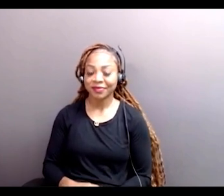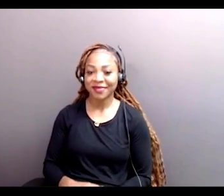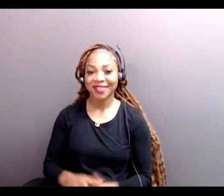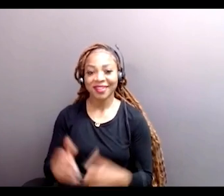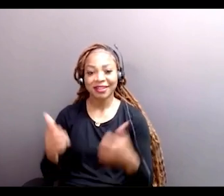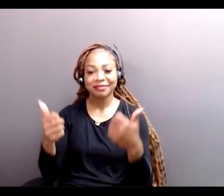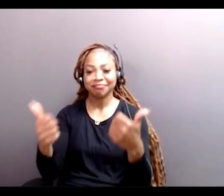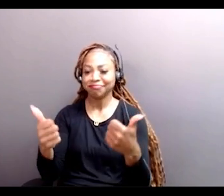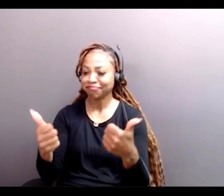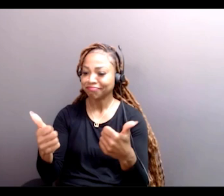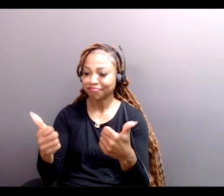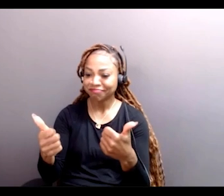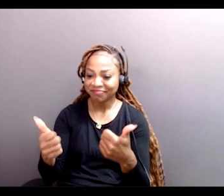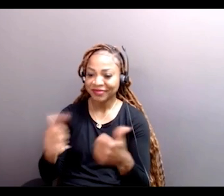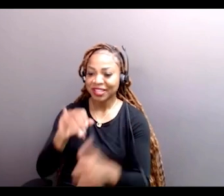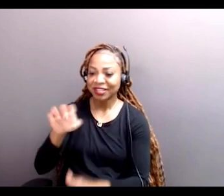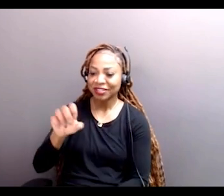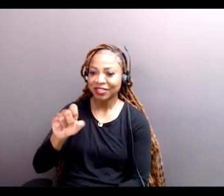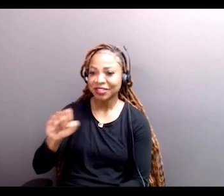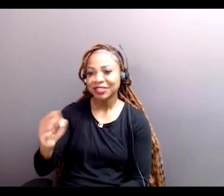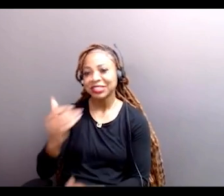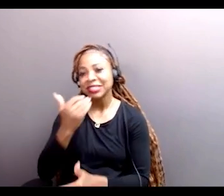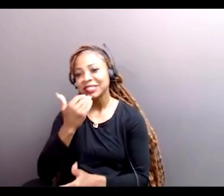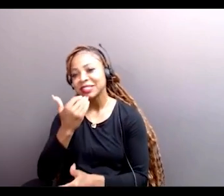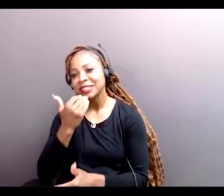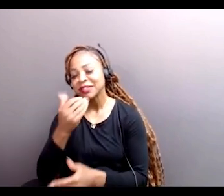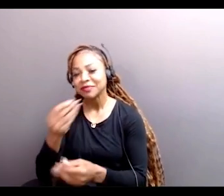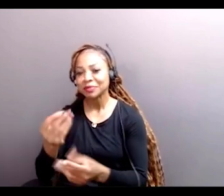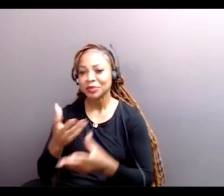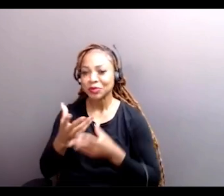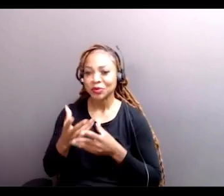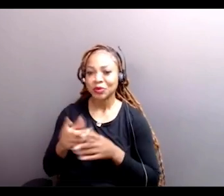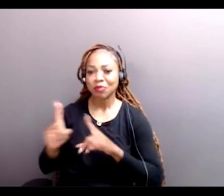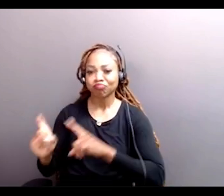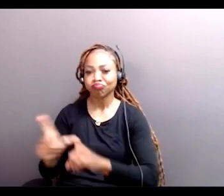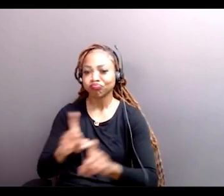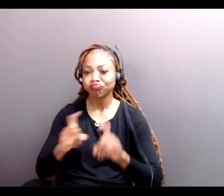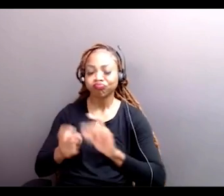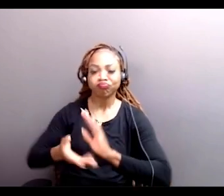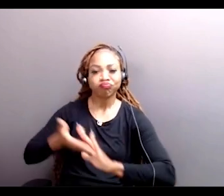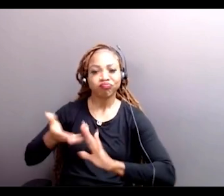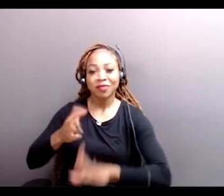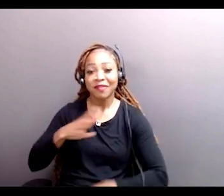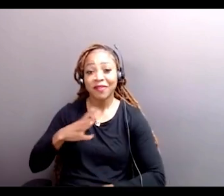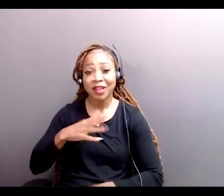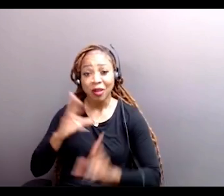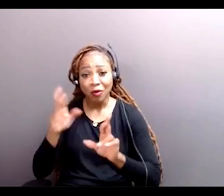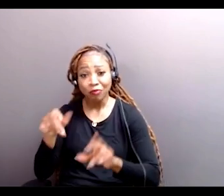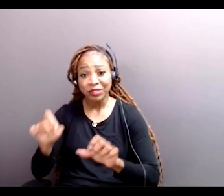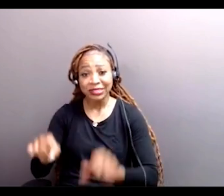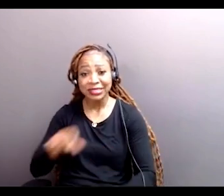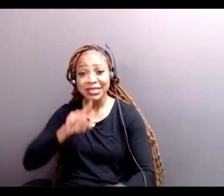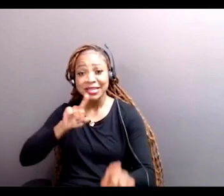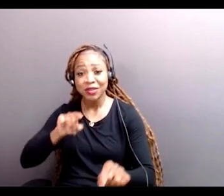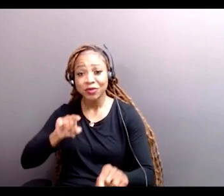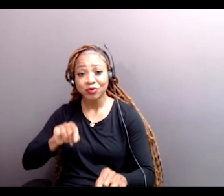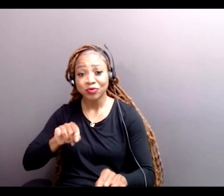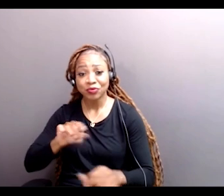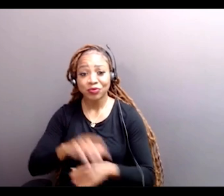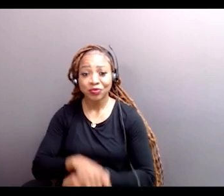Oh, I'm glad the poll is working for you now. That's great. Thank you. Hope you were able to answer.